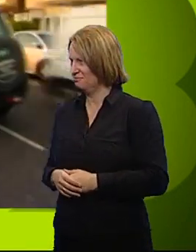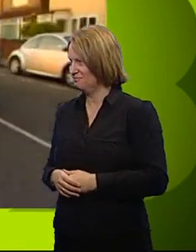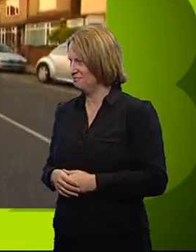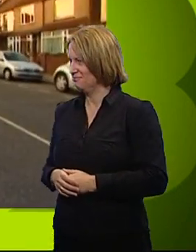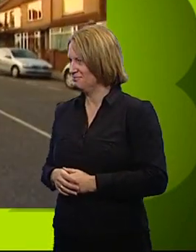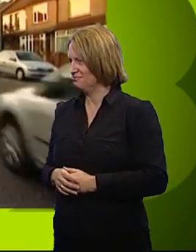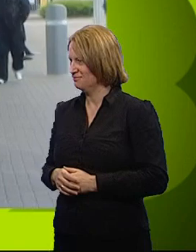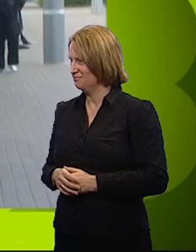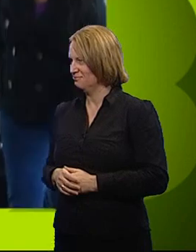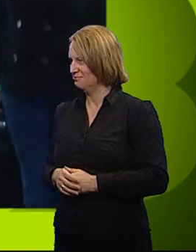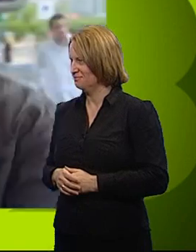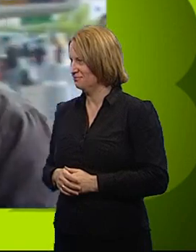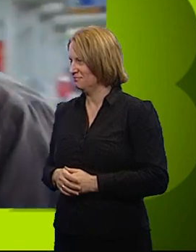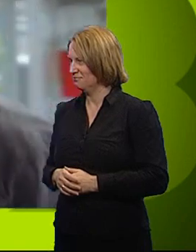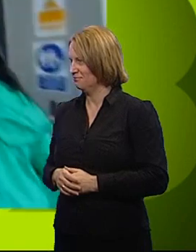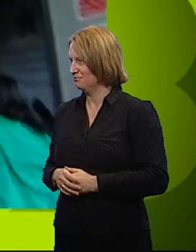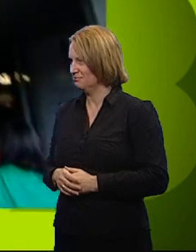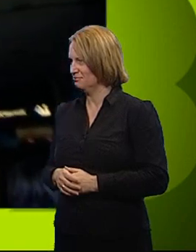airport.